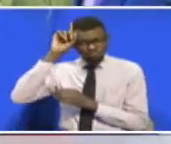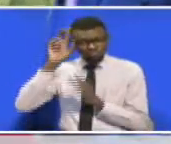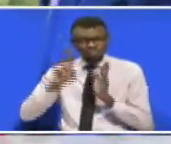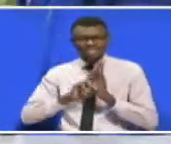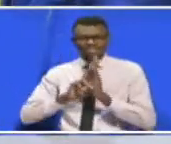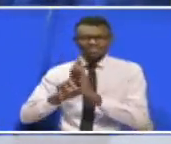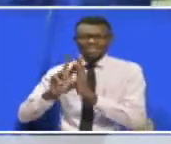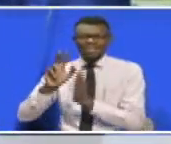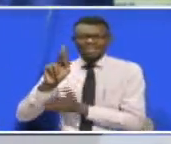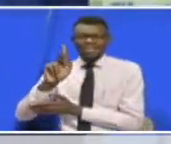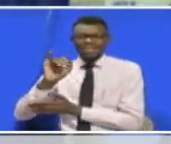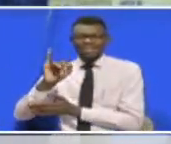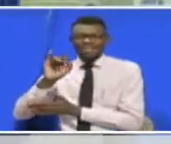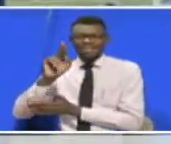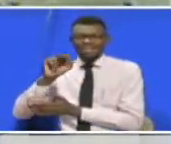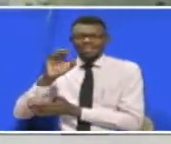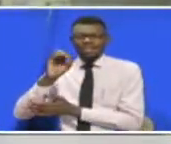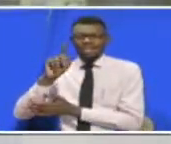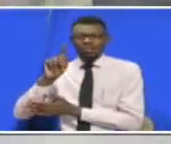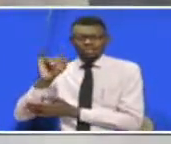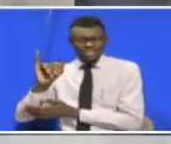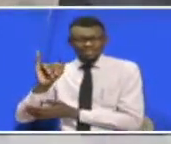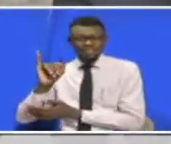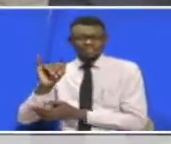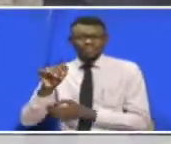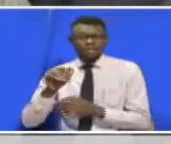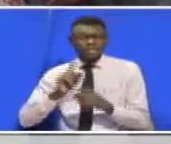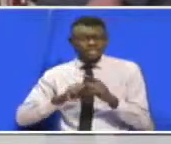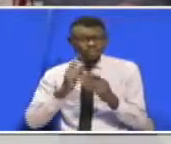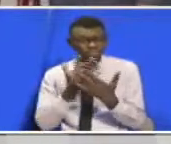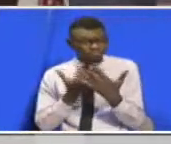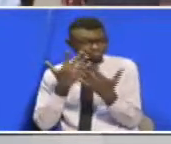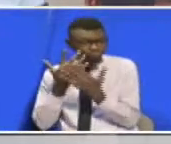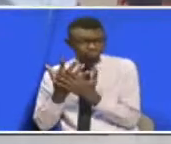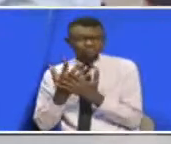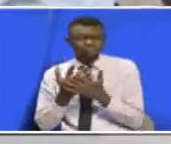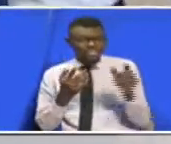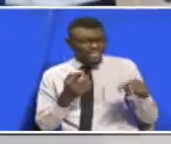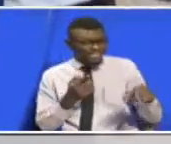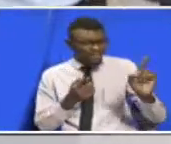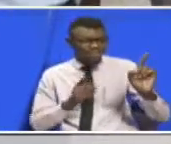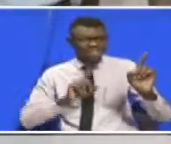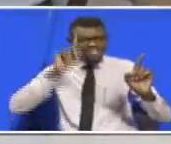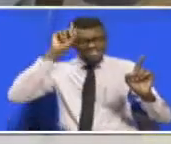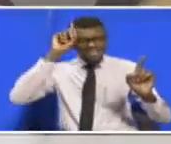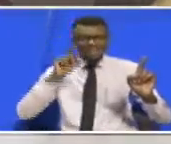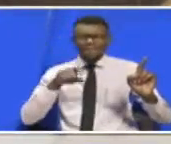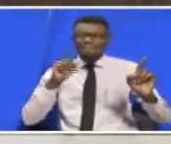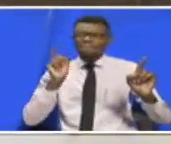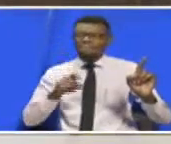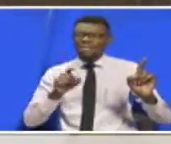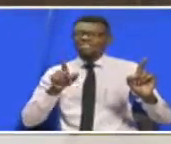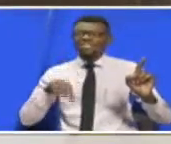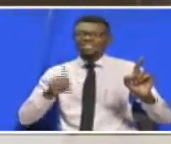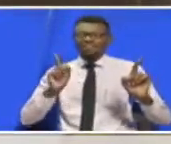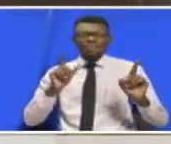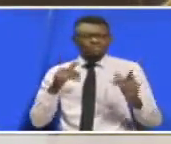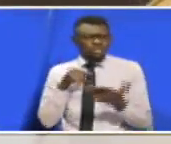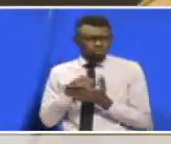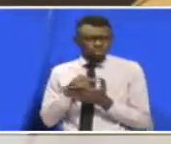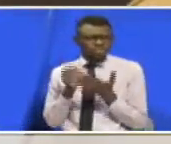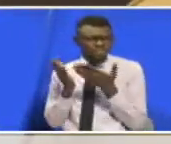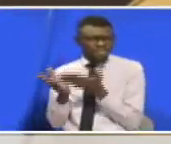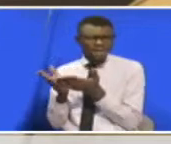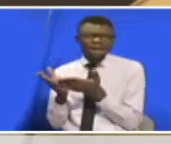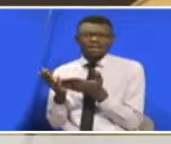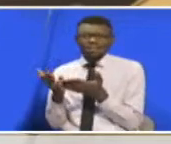Kinoti. When he is being convicted, the Attorney General should even be the one prosecuting the act of contempt, not even the applicant,